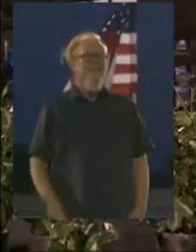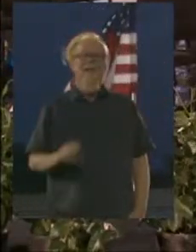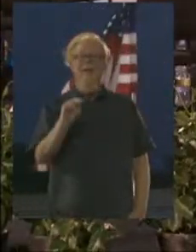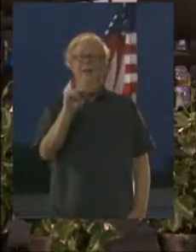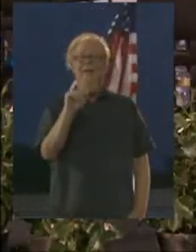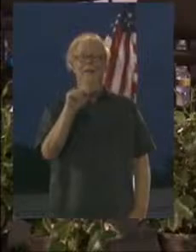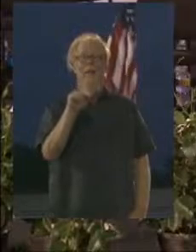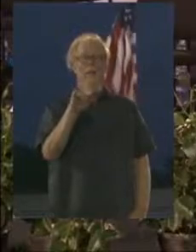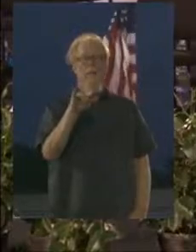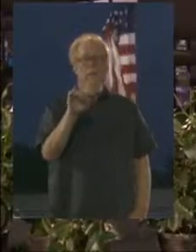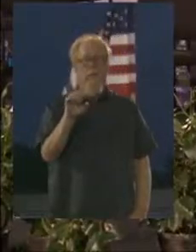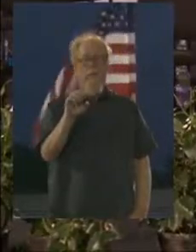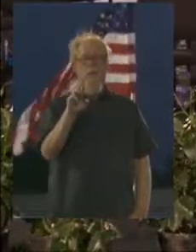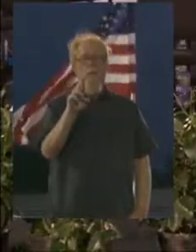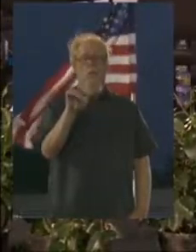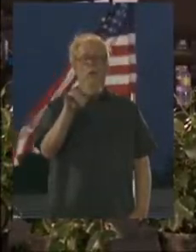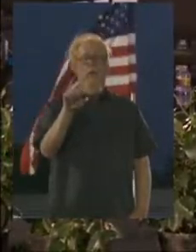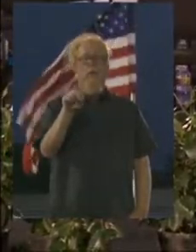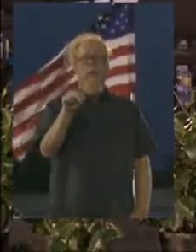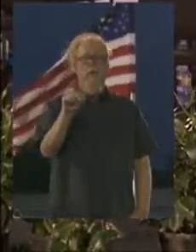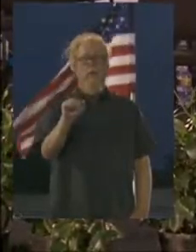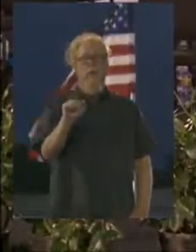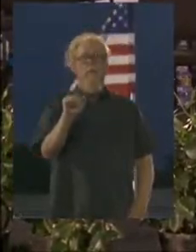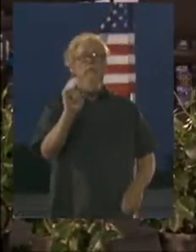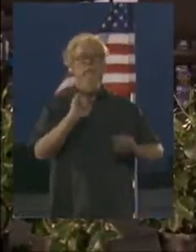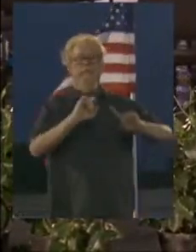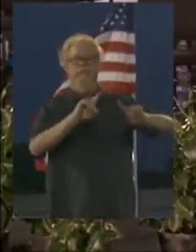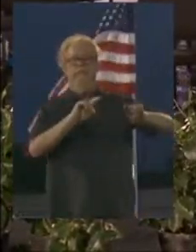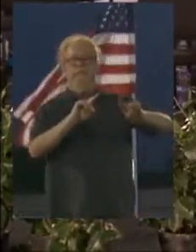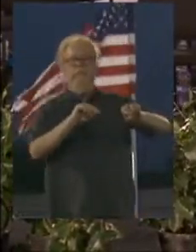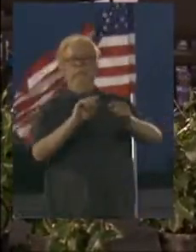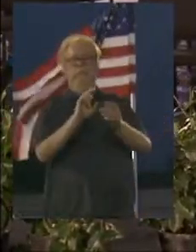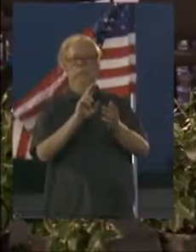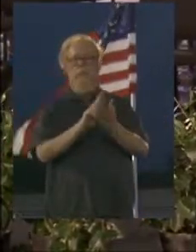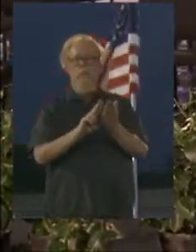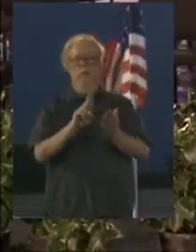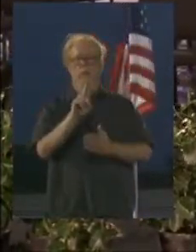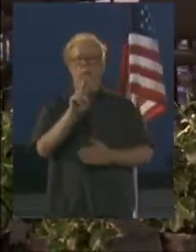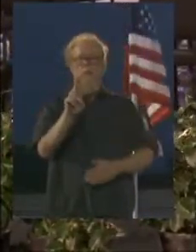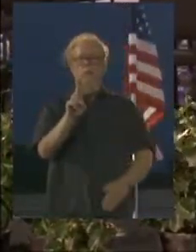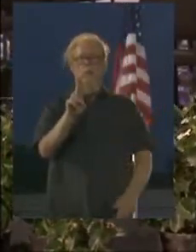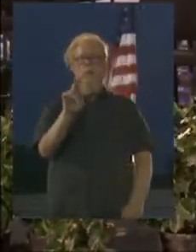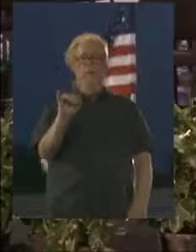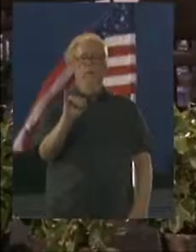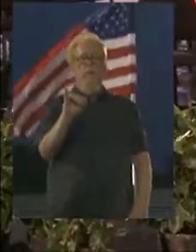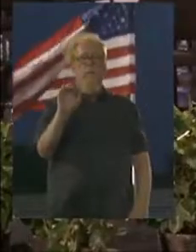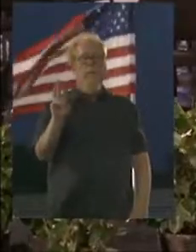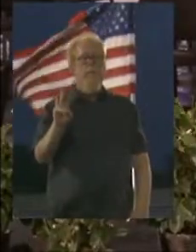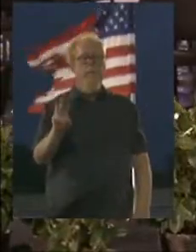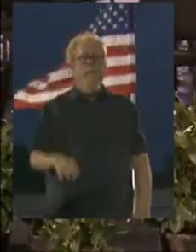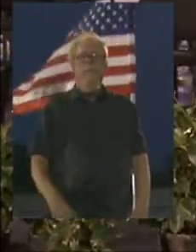Natalie Christine Reyna will be attending the University of the Incarnate Word.